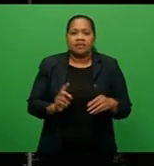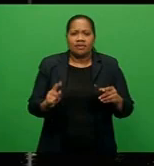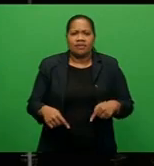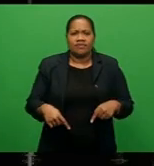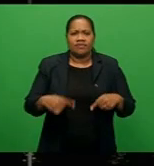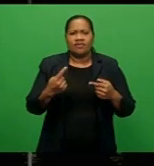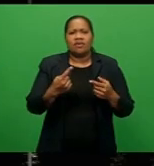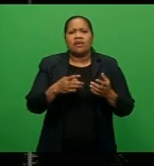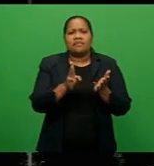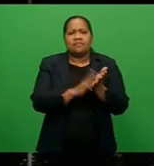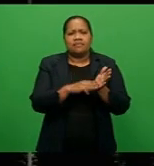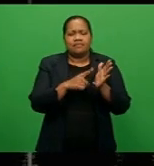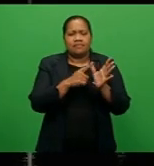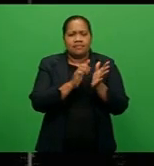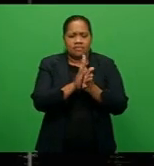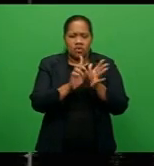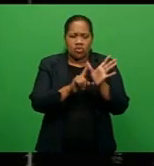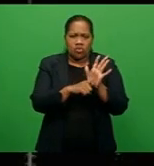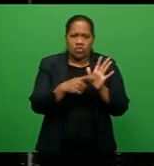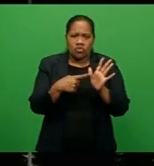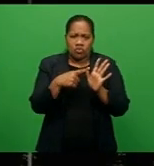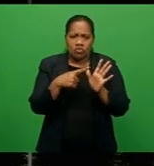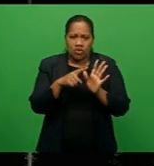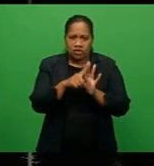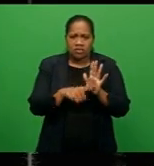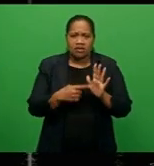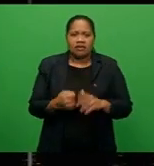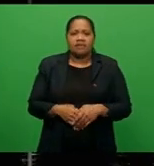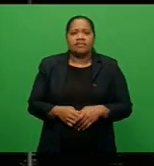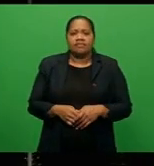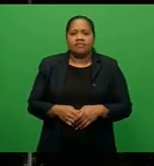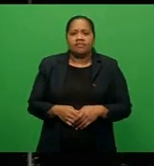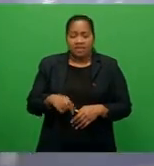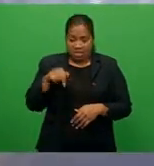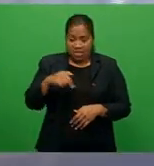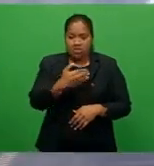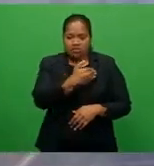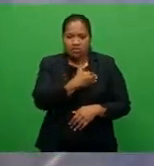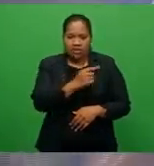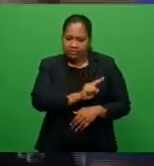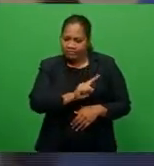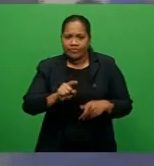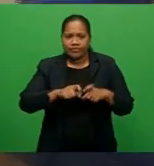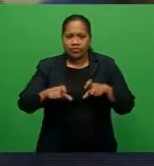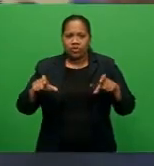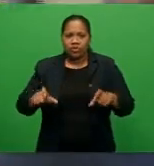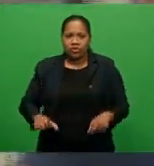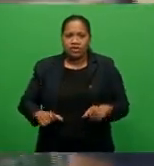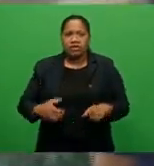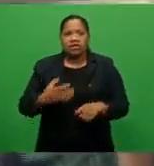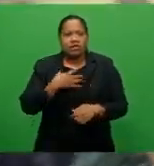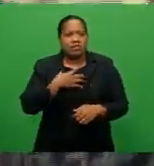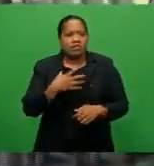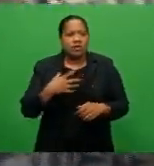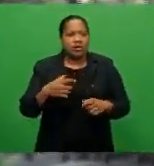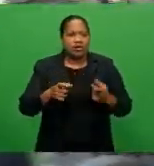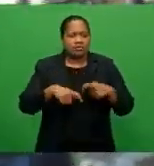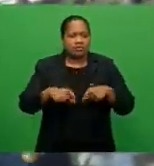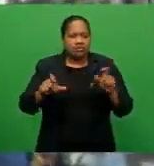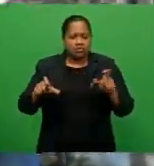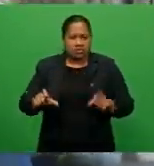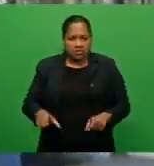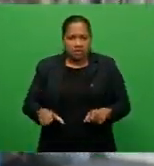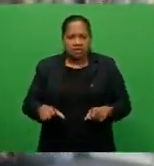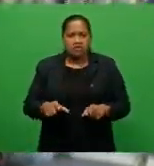Maharaj Moore. The two appeared before Chief Magistrate Usai Ratuvili this morning. Latif and Moore are charged with 3 counts of being in possession